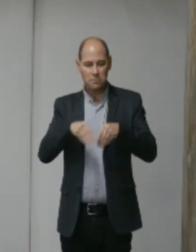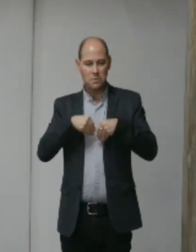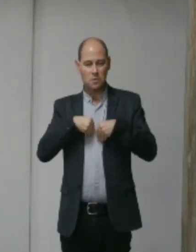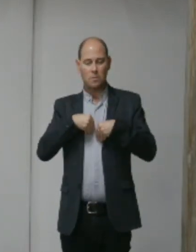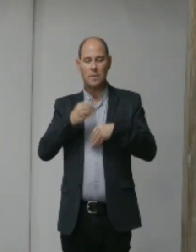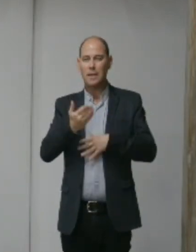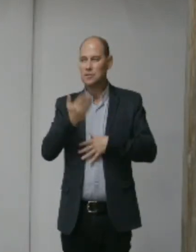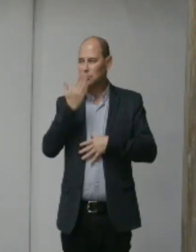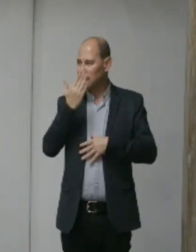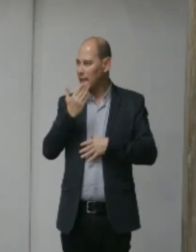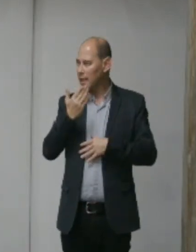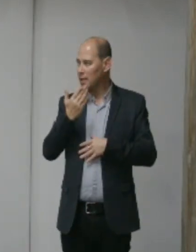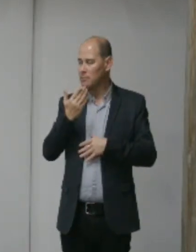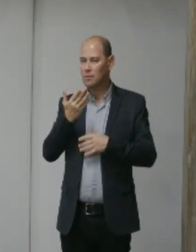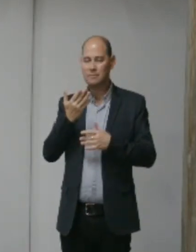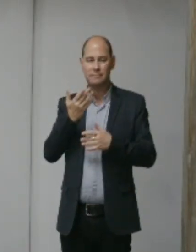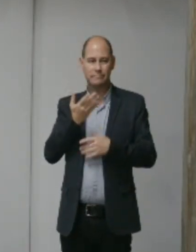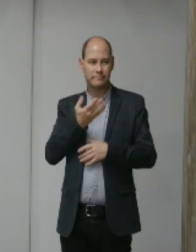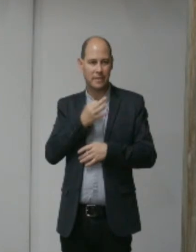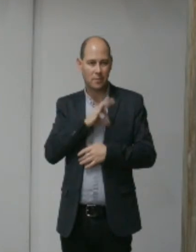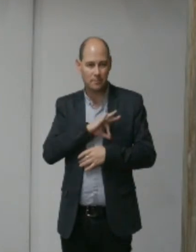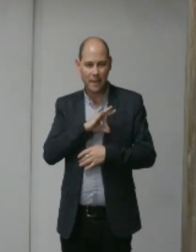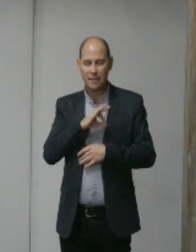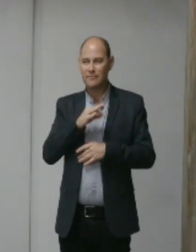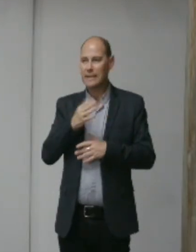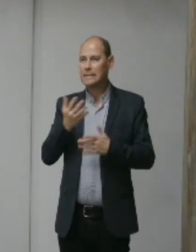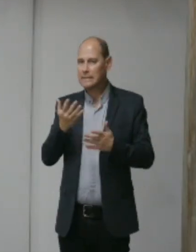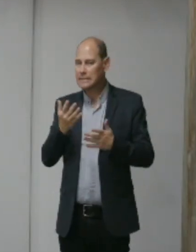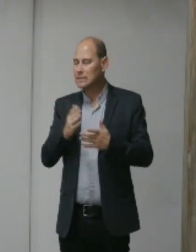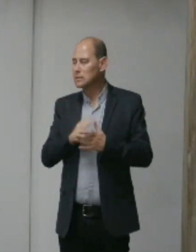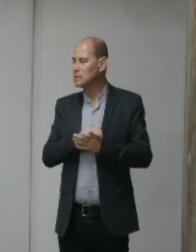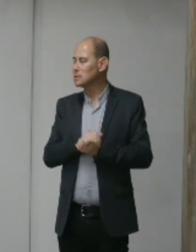like when you're on welfare and you're receiving benefits.